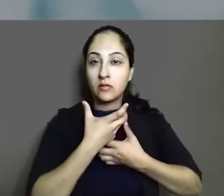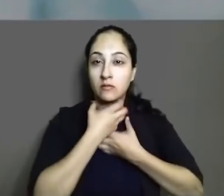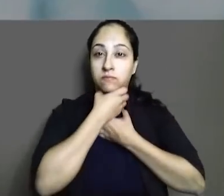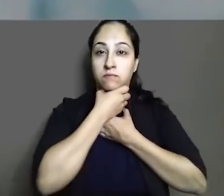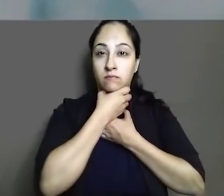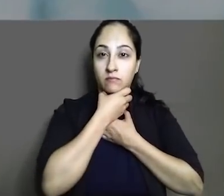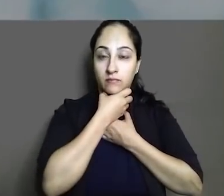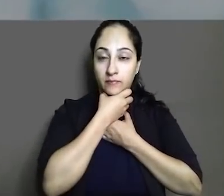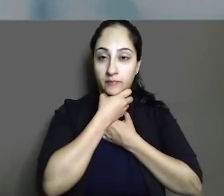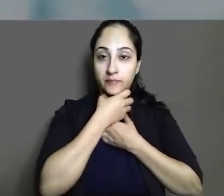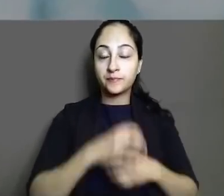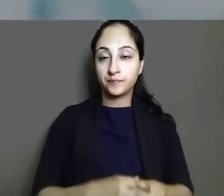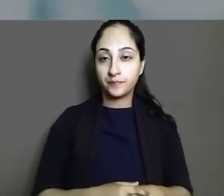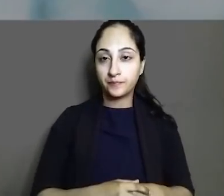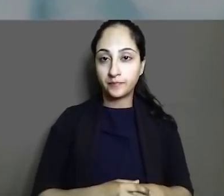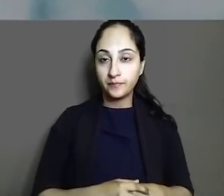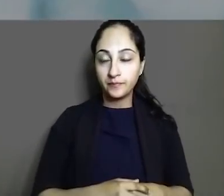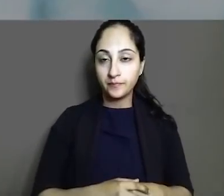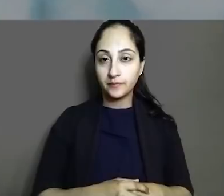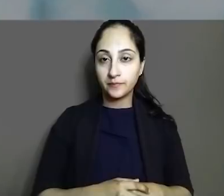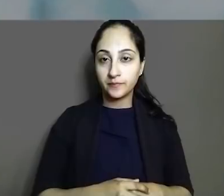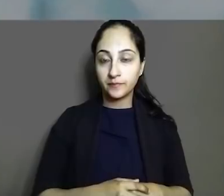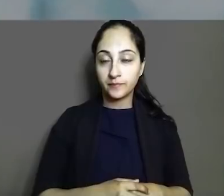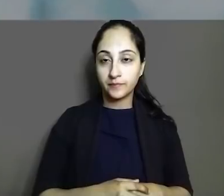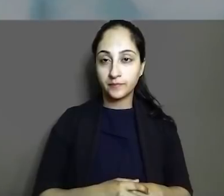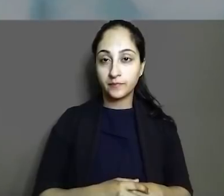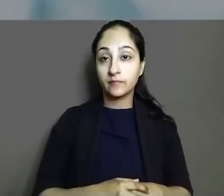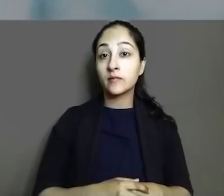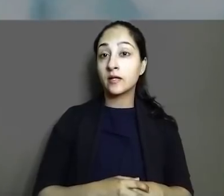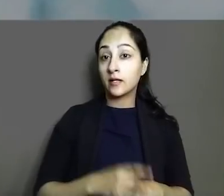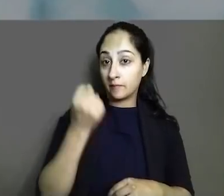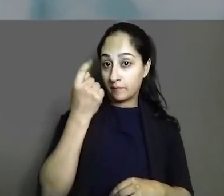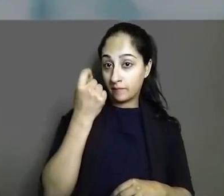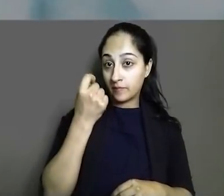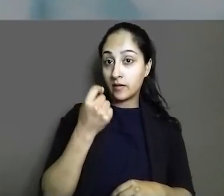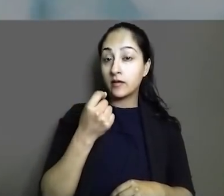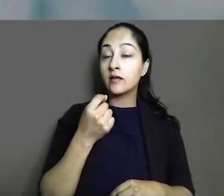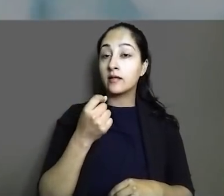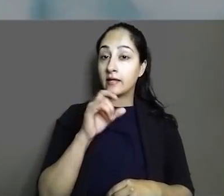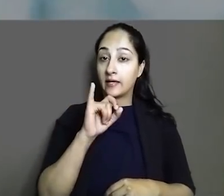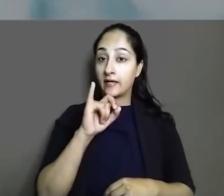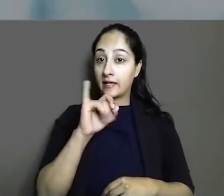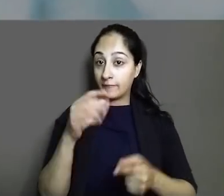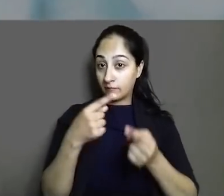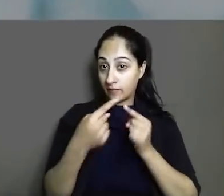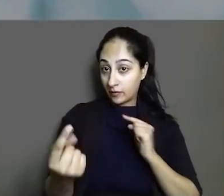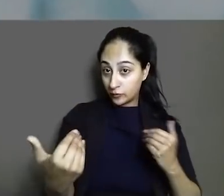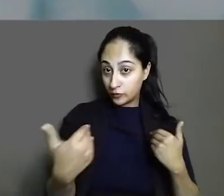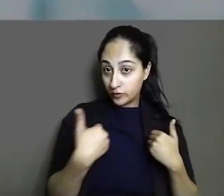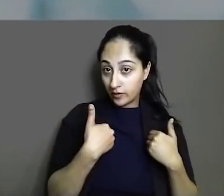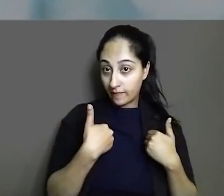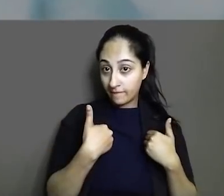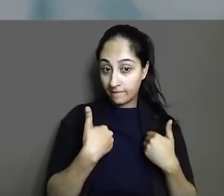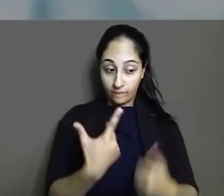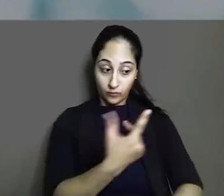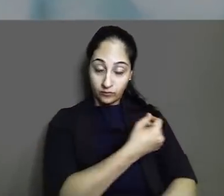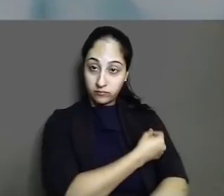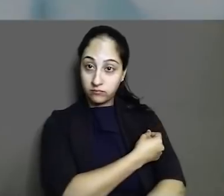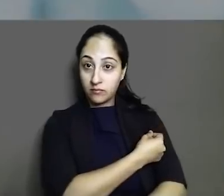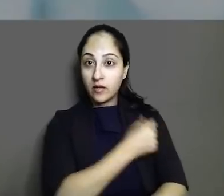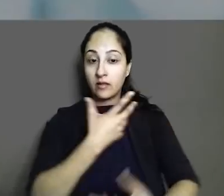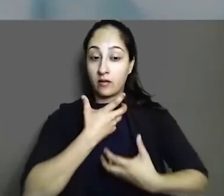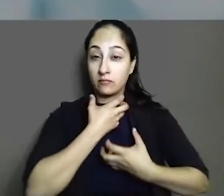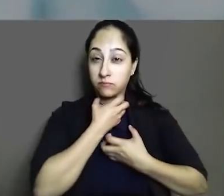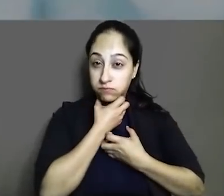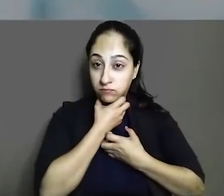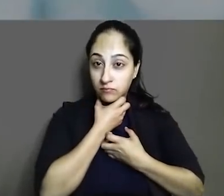from the CDC that found that the risk of anaphylaxis after a COVID vaccine is about 11 in a